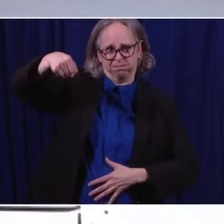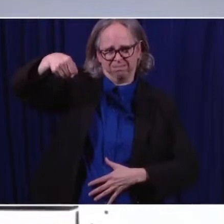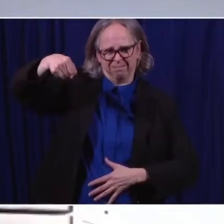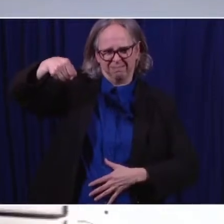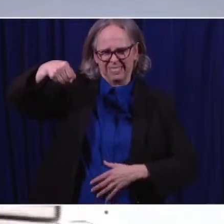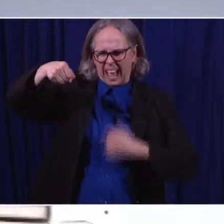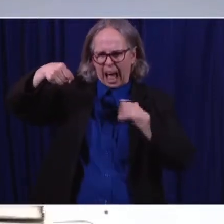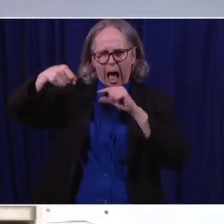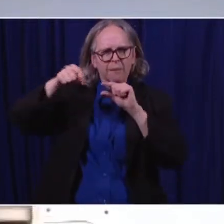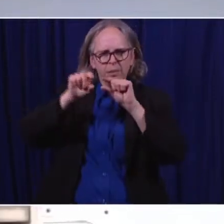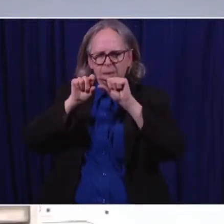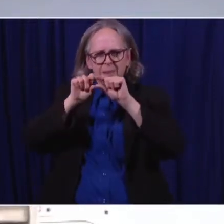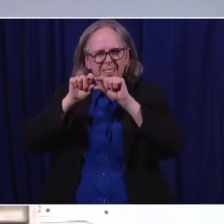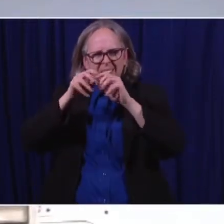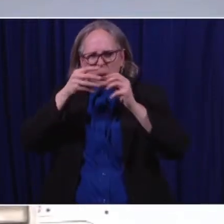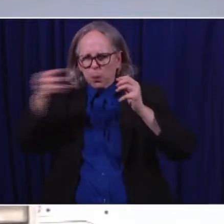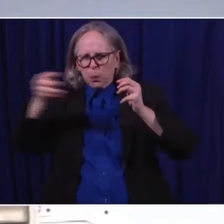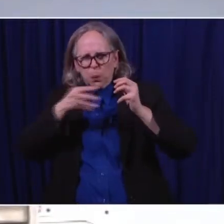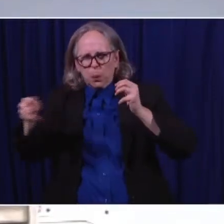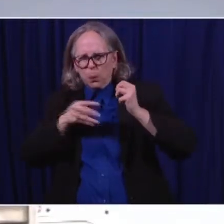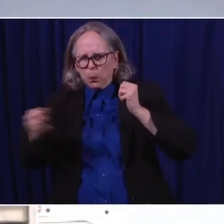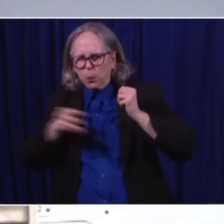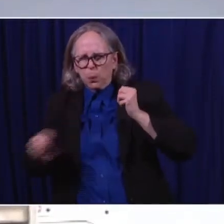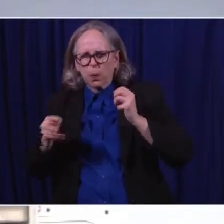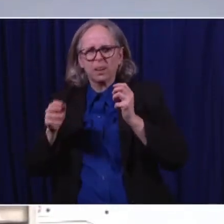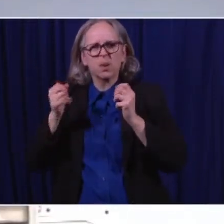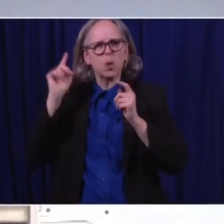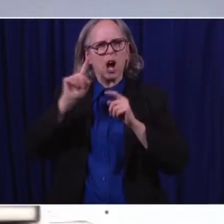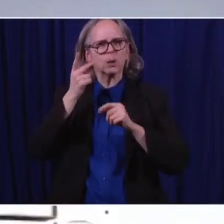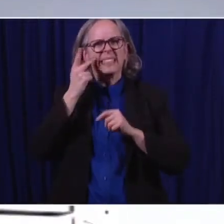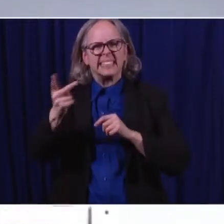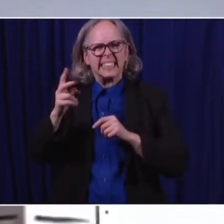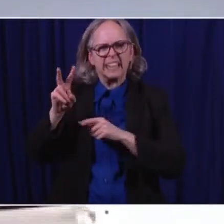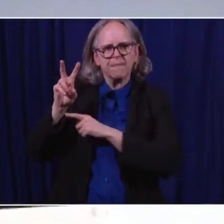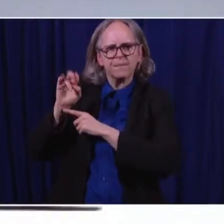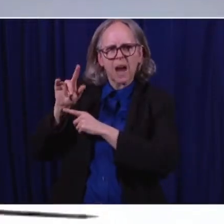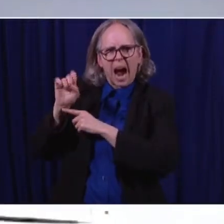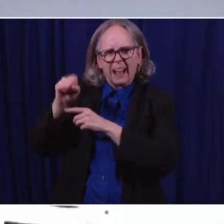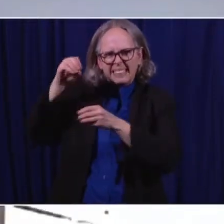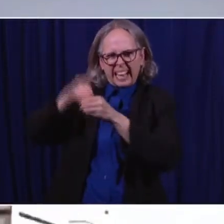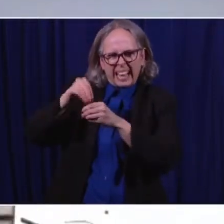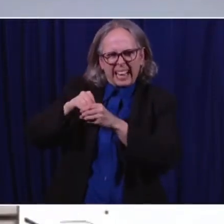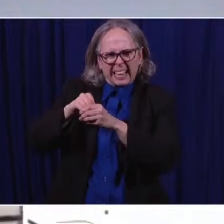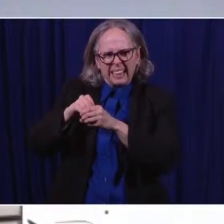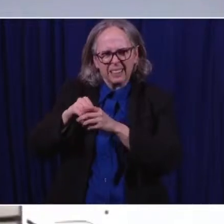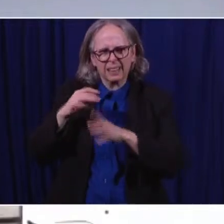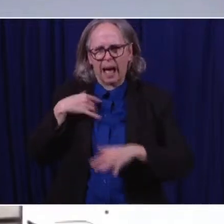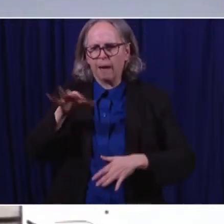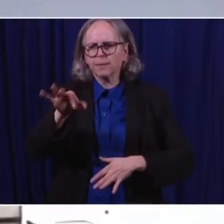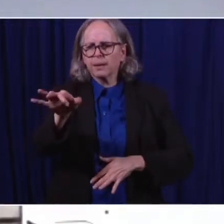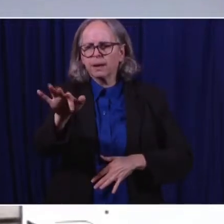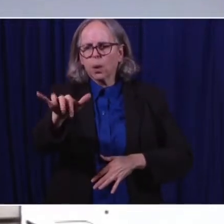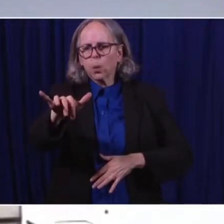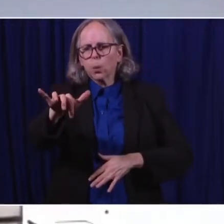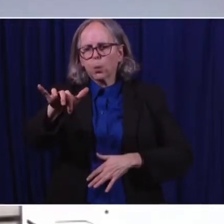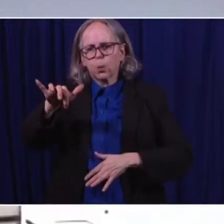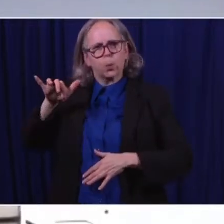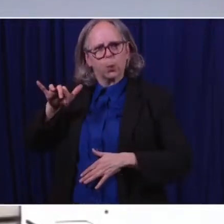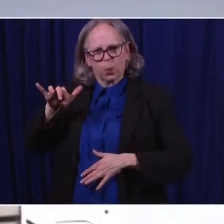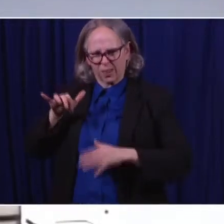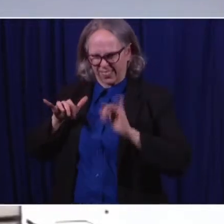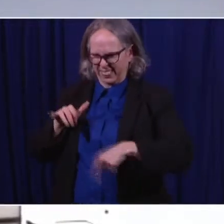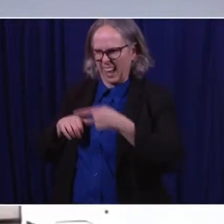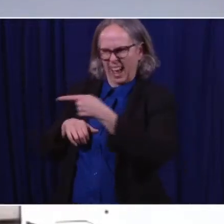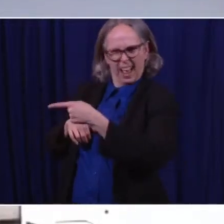the vaccine vials. And it's turned around here. It's a little easier to reach this way.